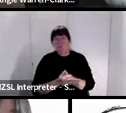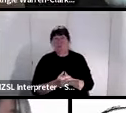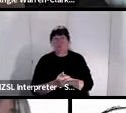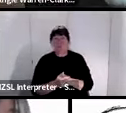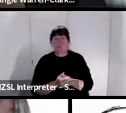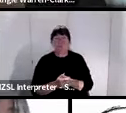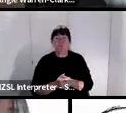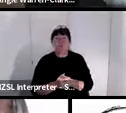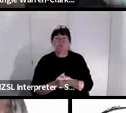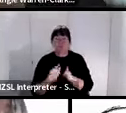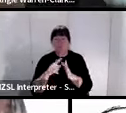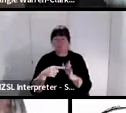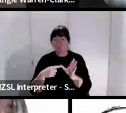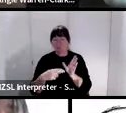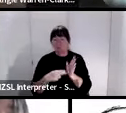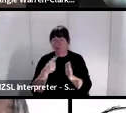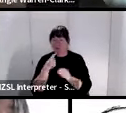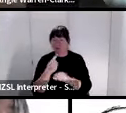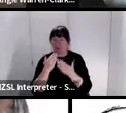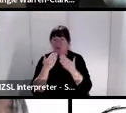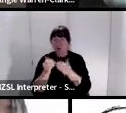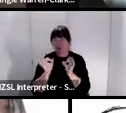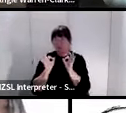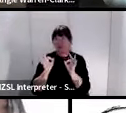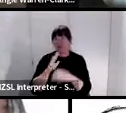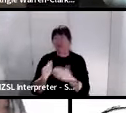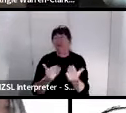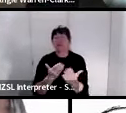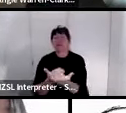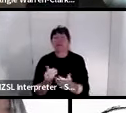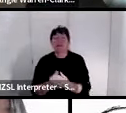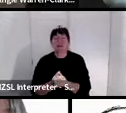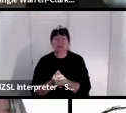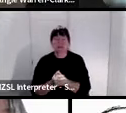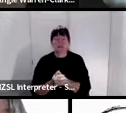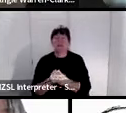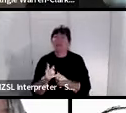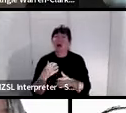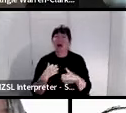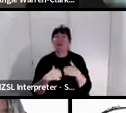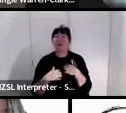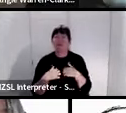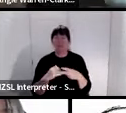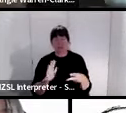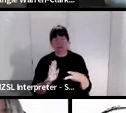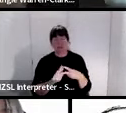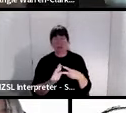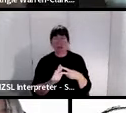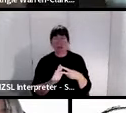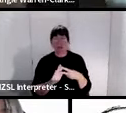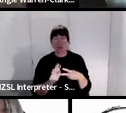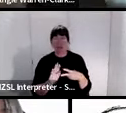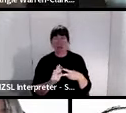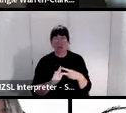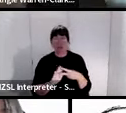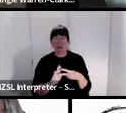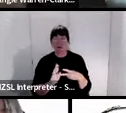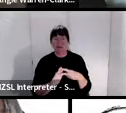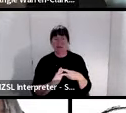Tēnā kōrua, thanks for a great submission. I'm interested in a couple of points. So